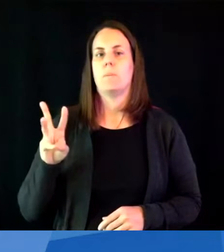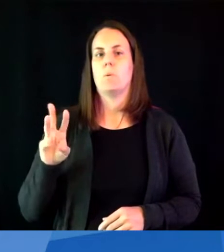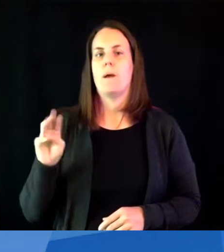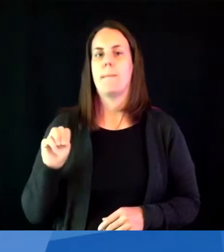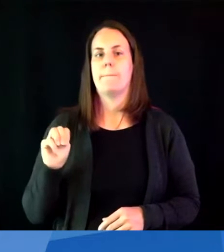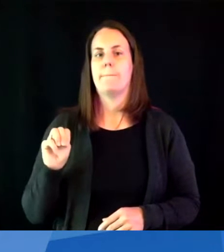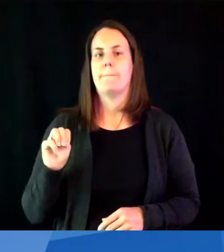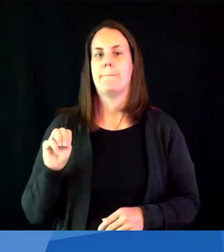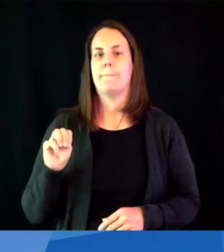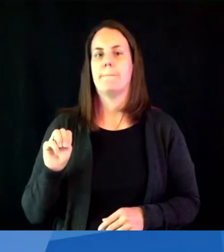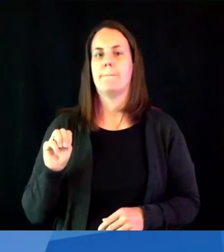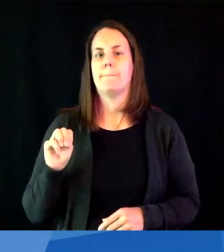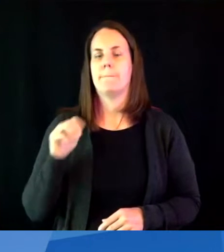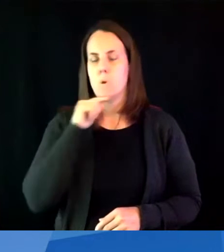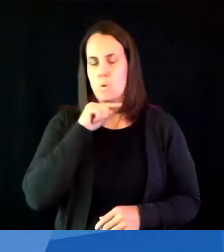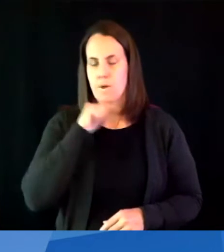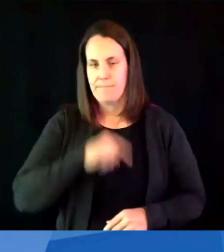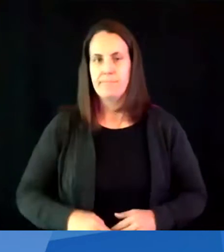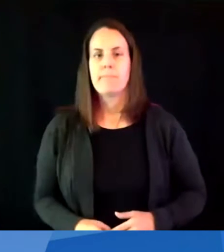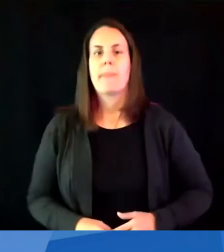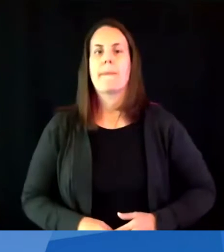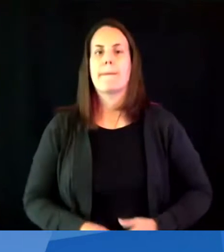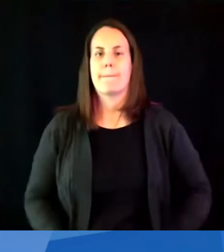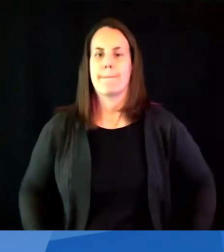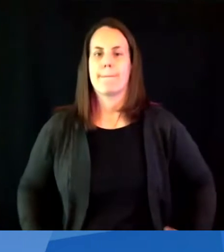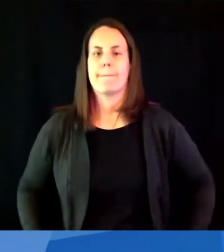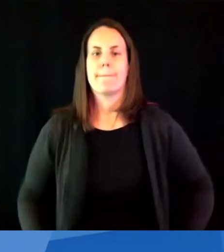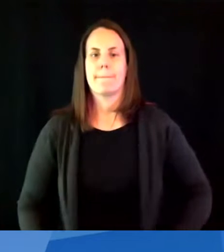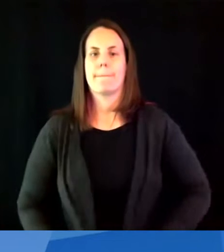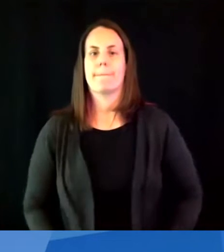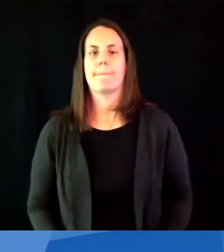Hi, thanks for taking the call.